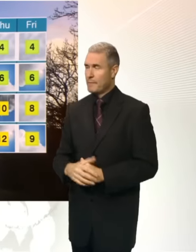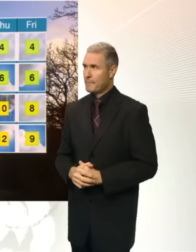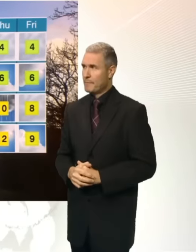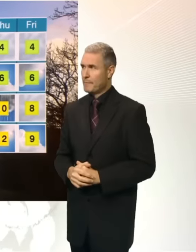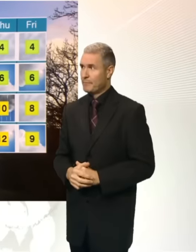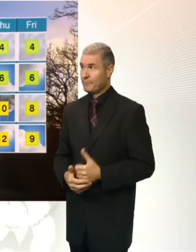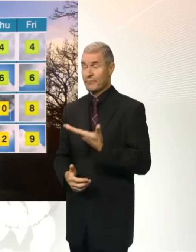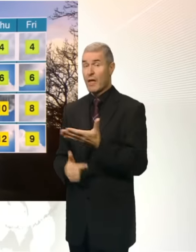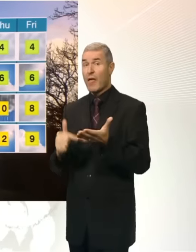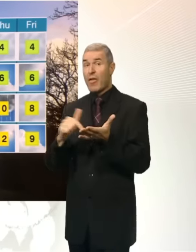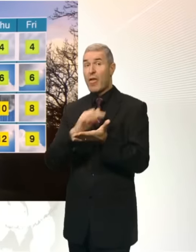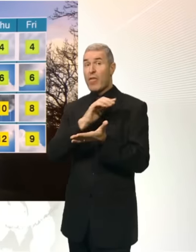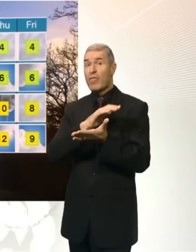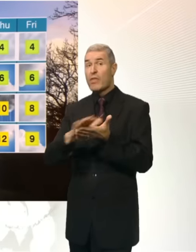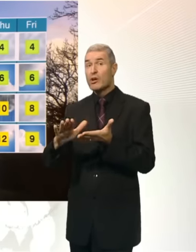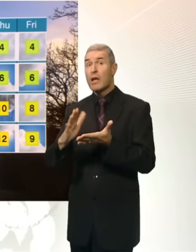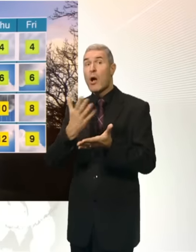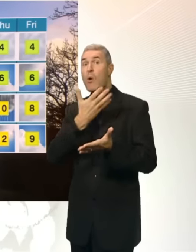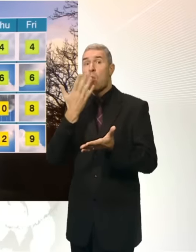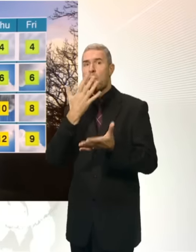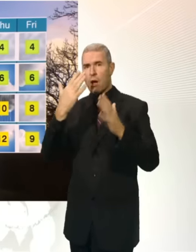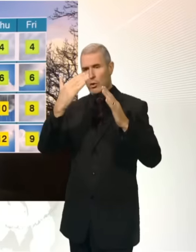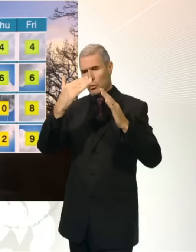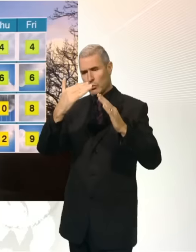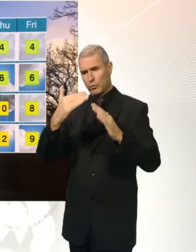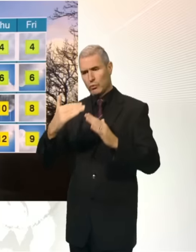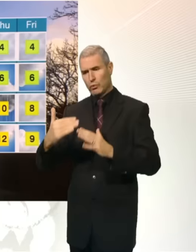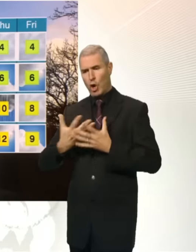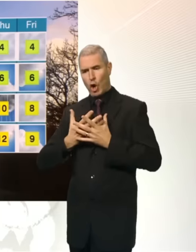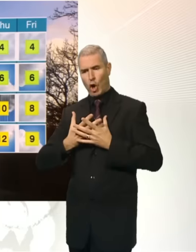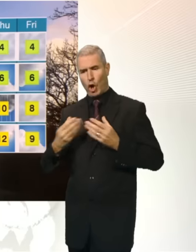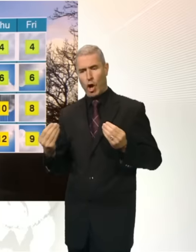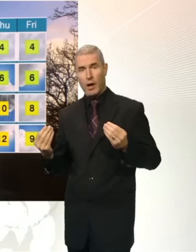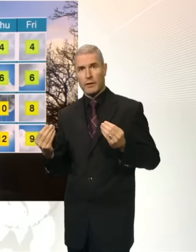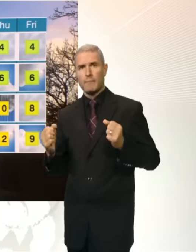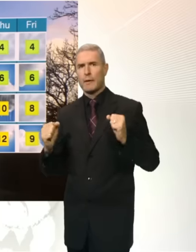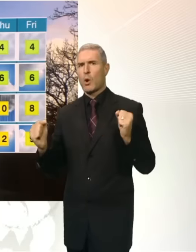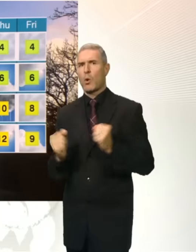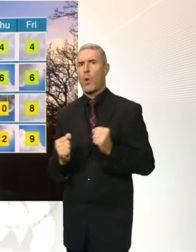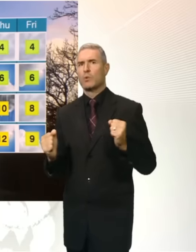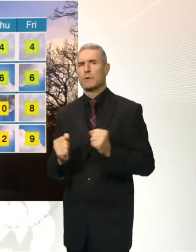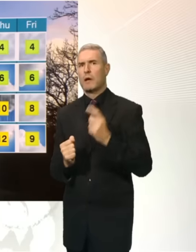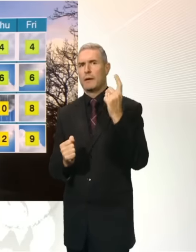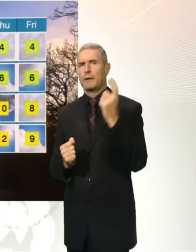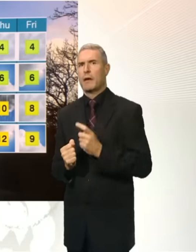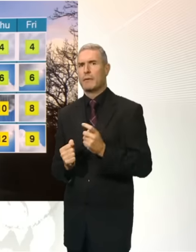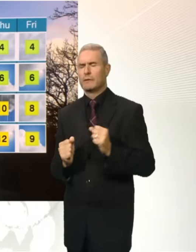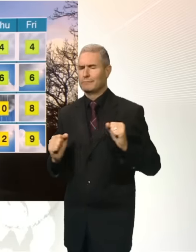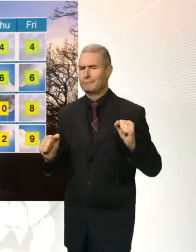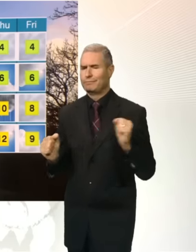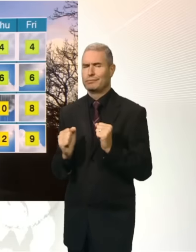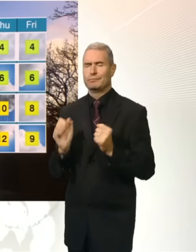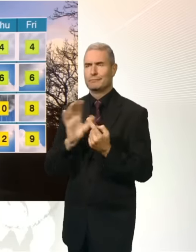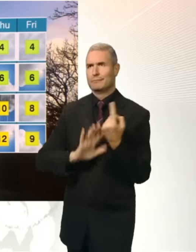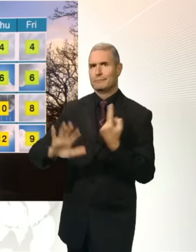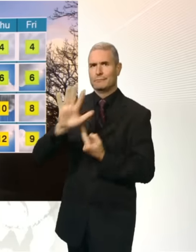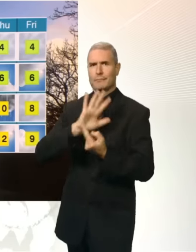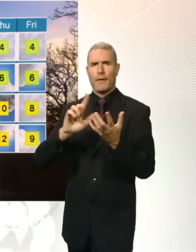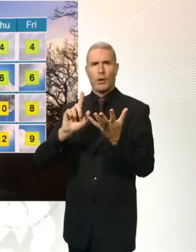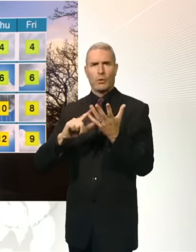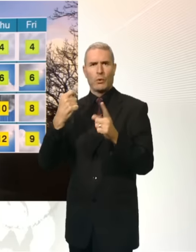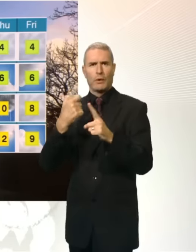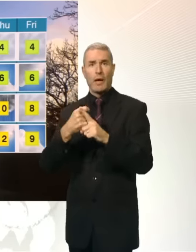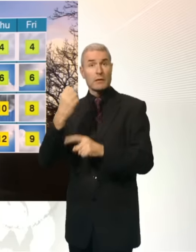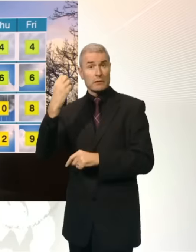Thursday, I think we lose the mild air from all southern parts of the UK, and into Friday, then we're all into the single figures. Cold,